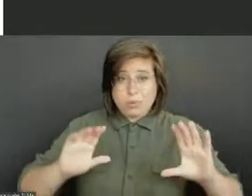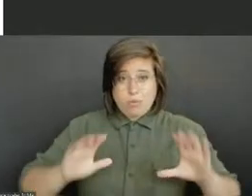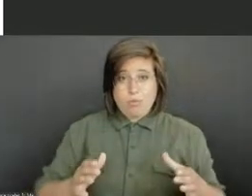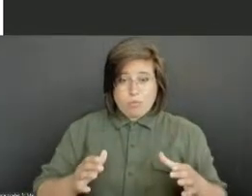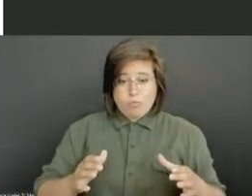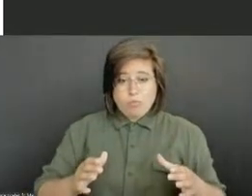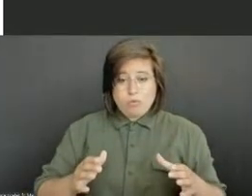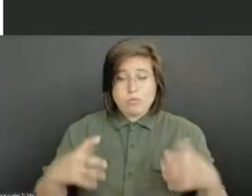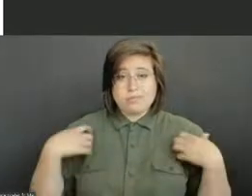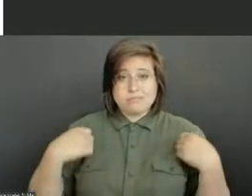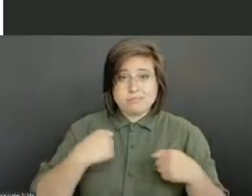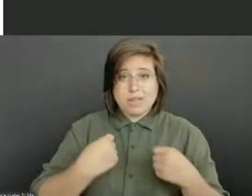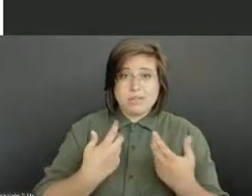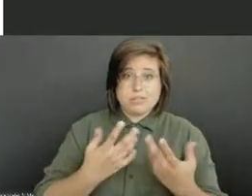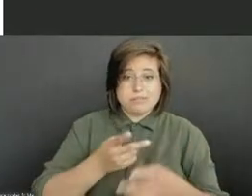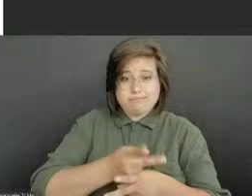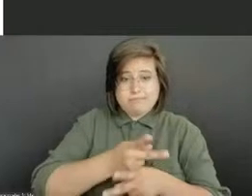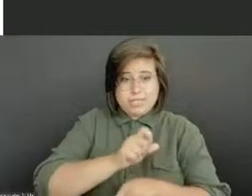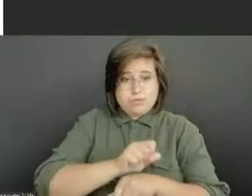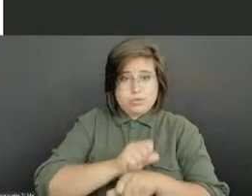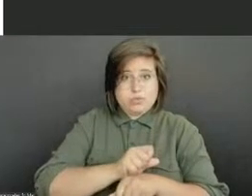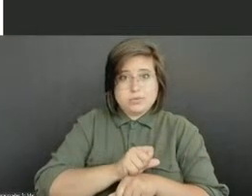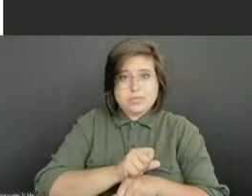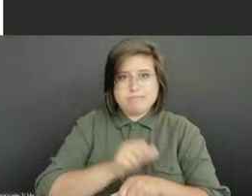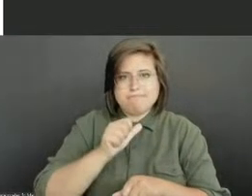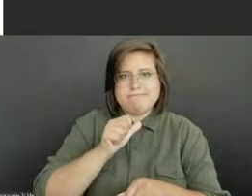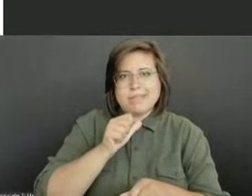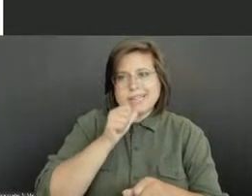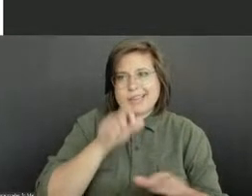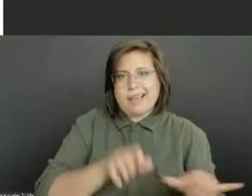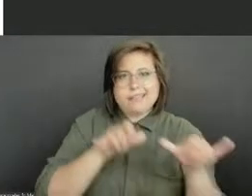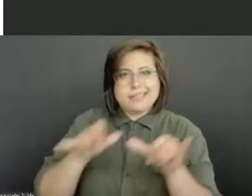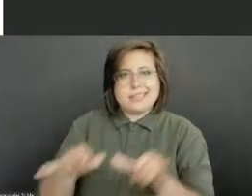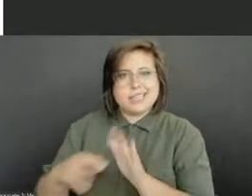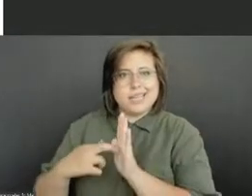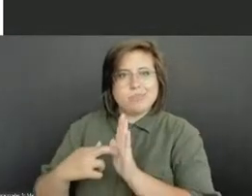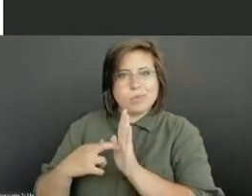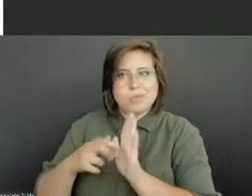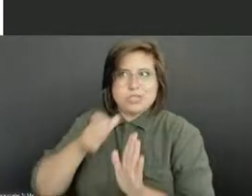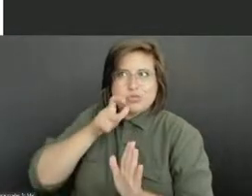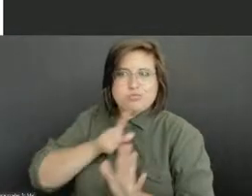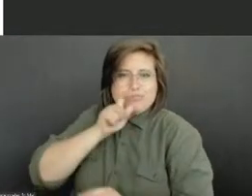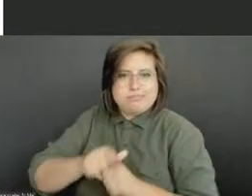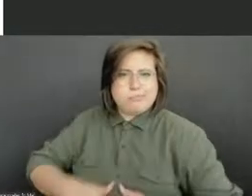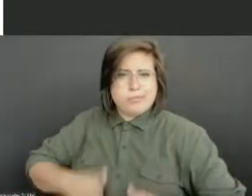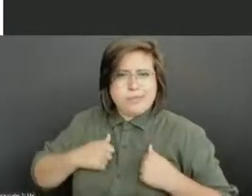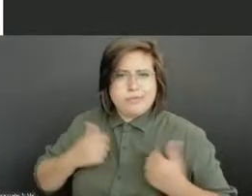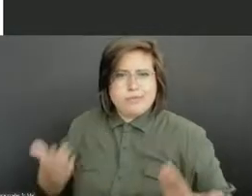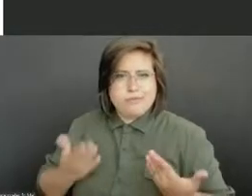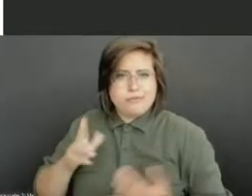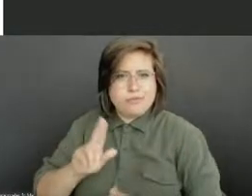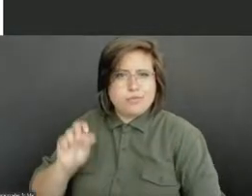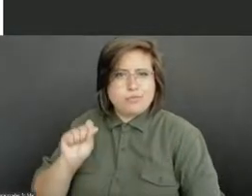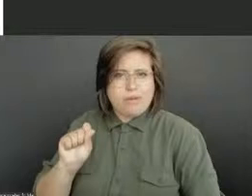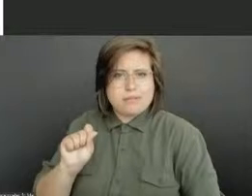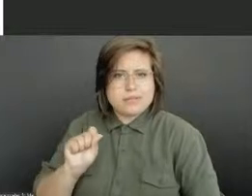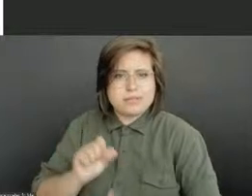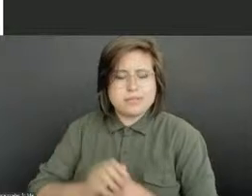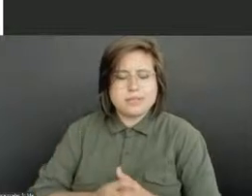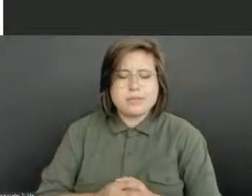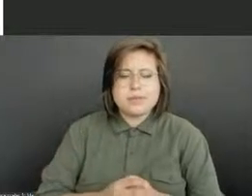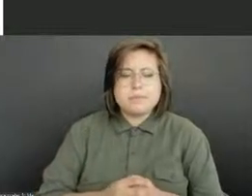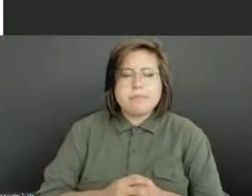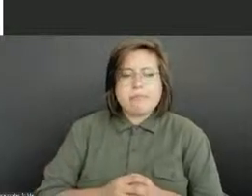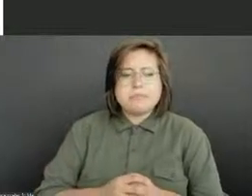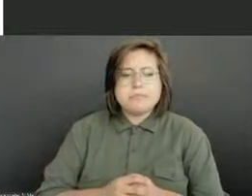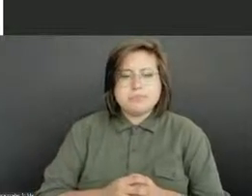workforce simply do not represent the diversity of who's living in the United States, and that it's really talking about